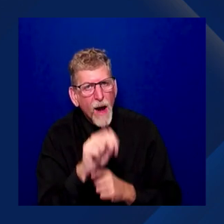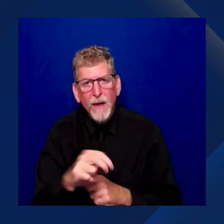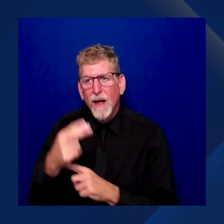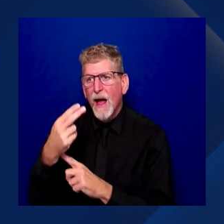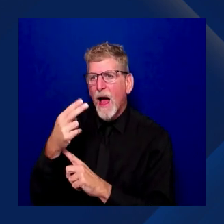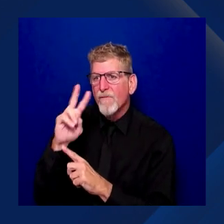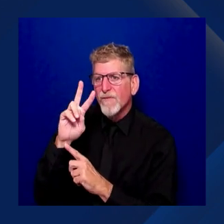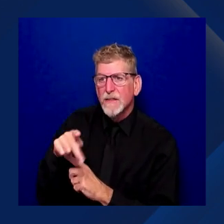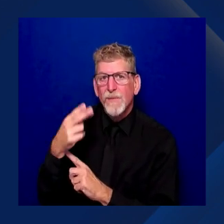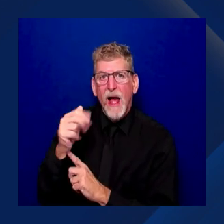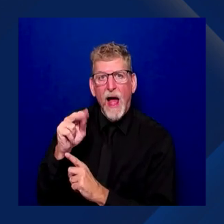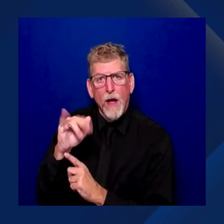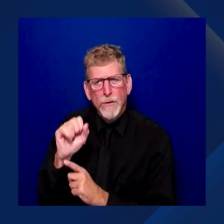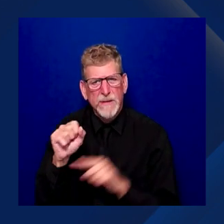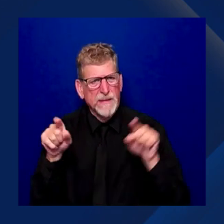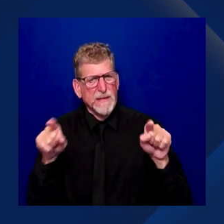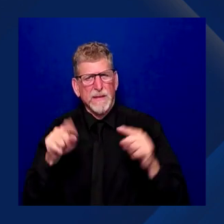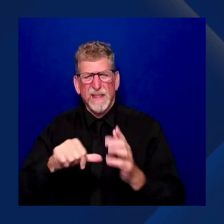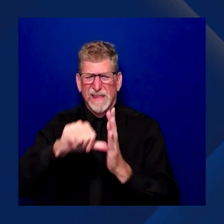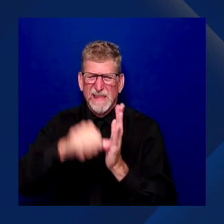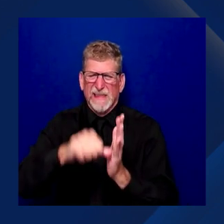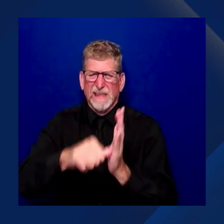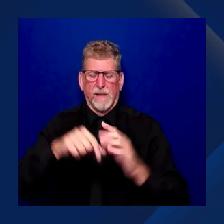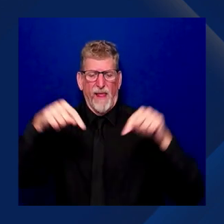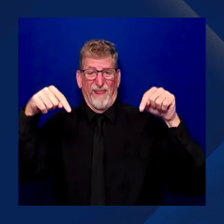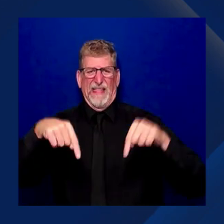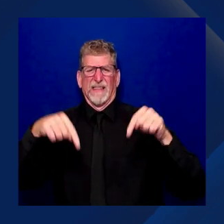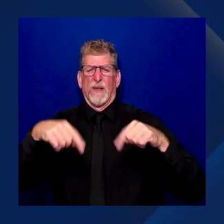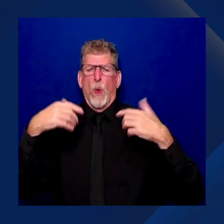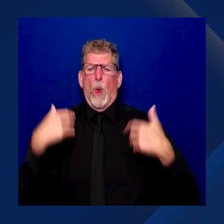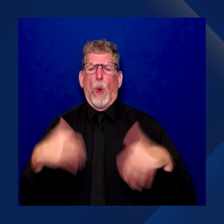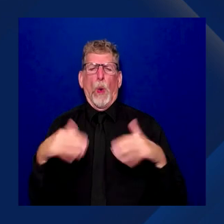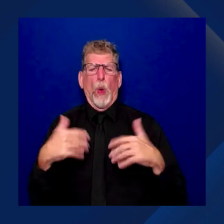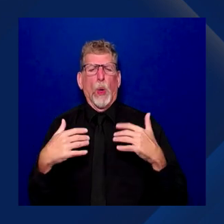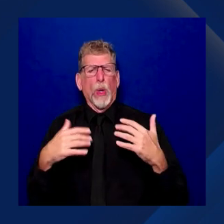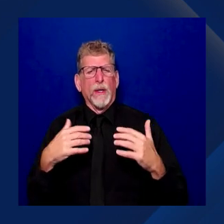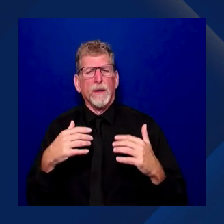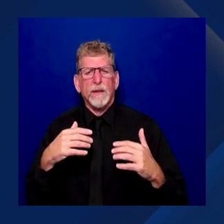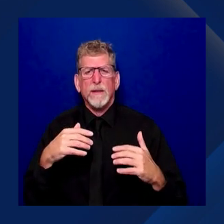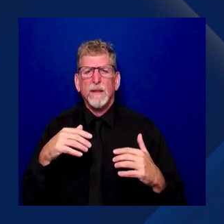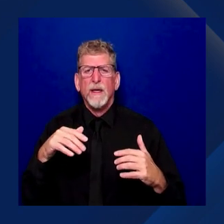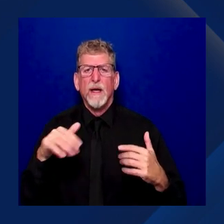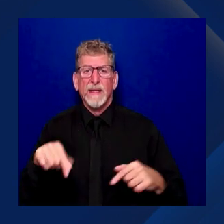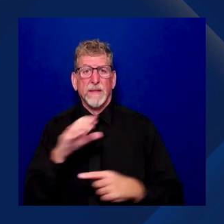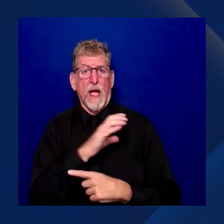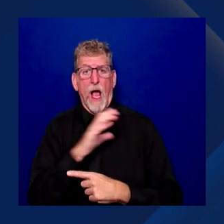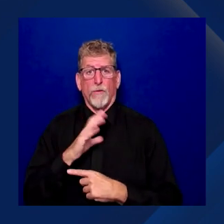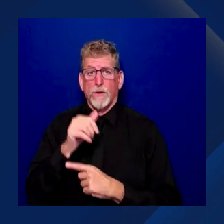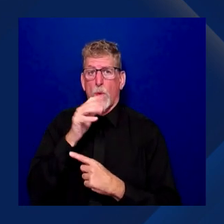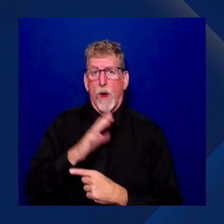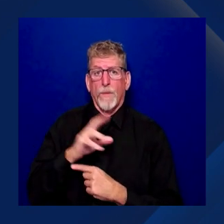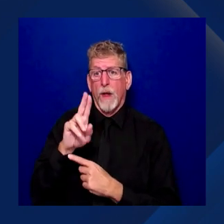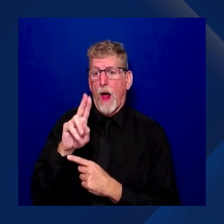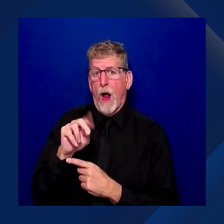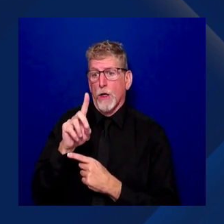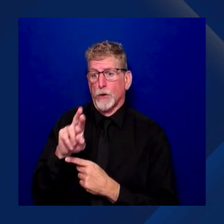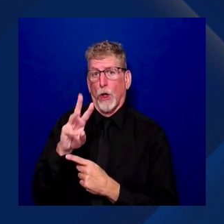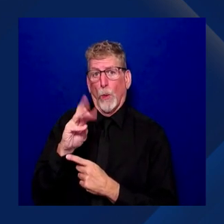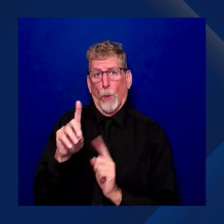today. As Congresswoman Underwood stated, perinatal workforce investments are vital to solving the Black